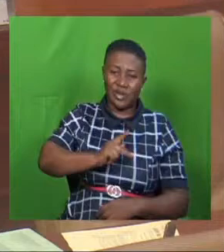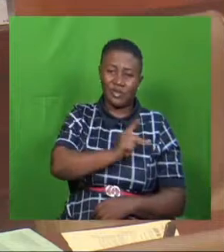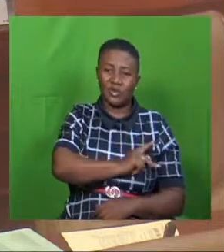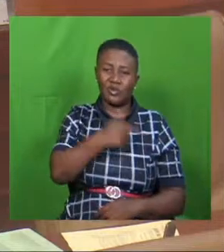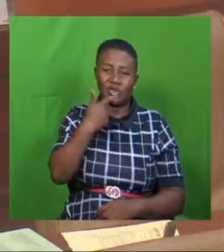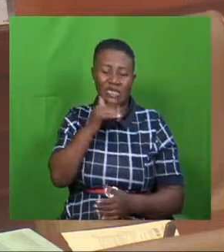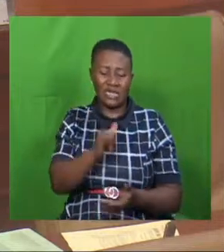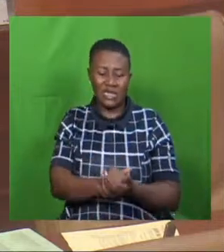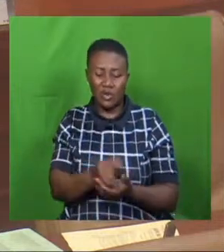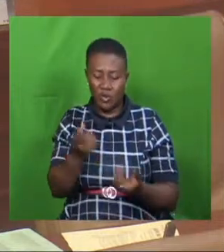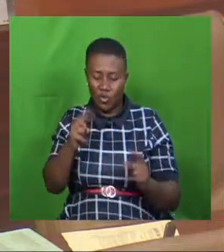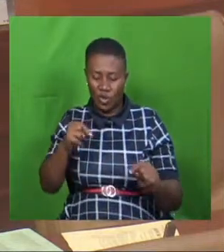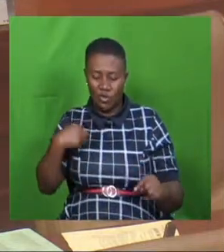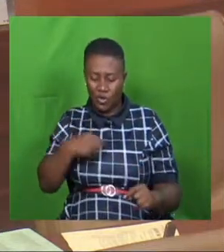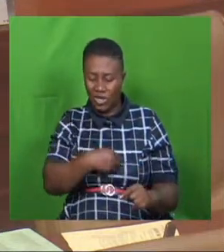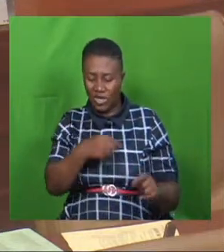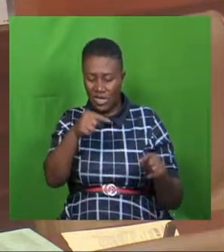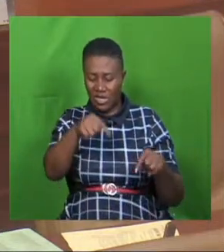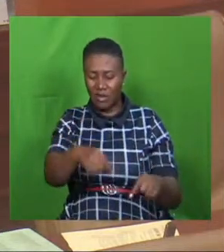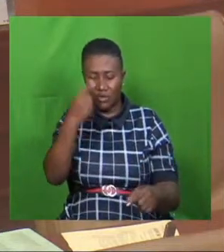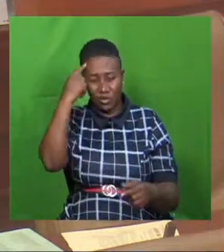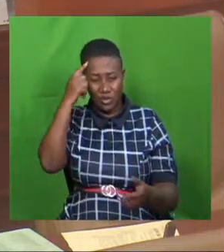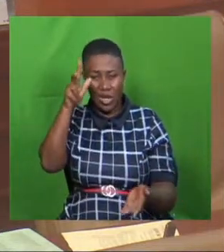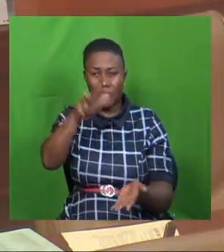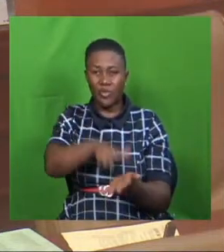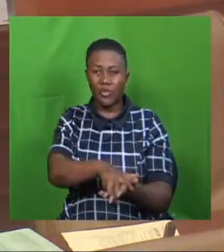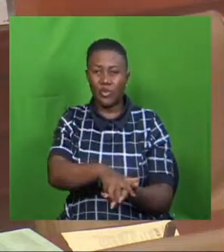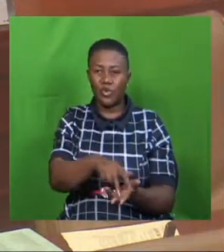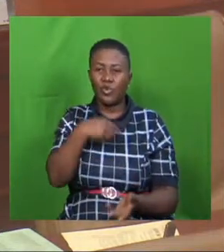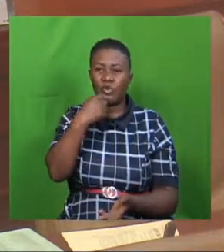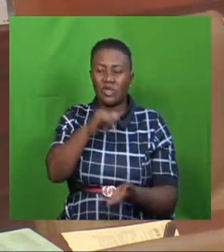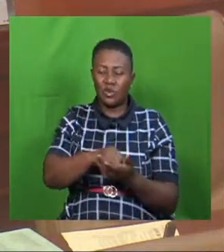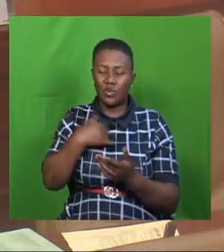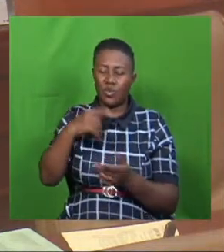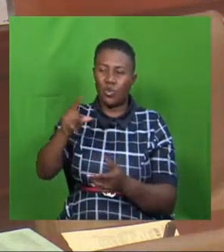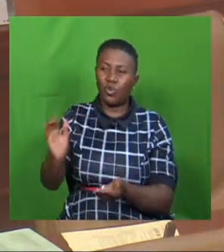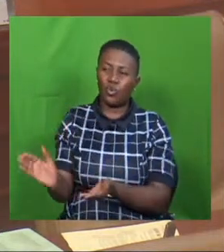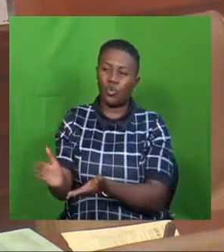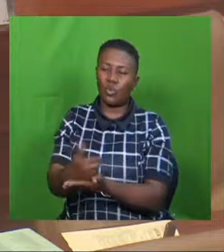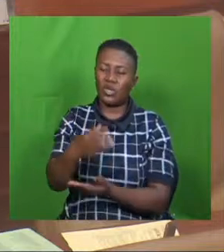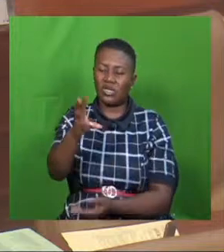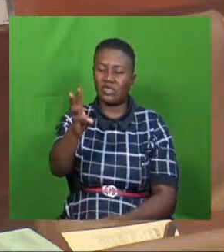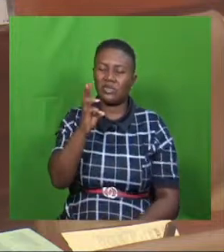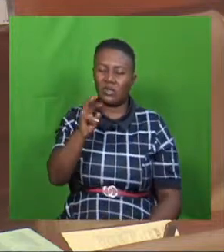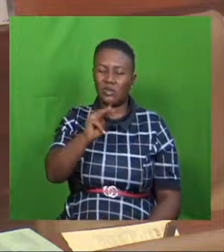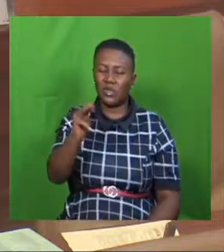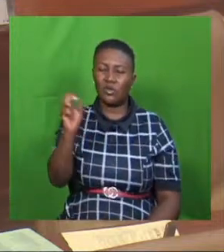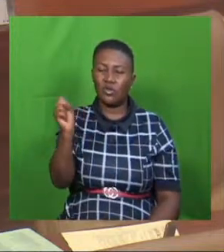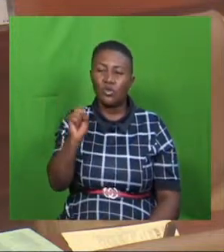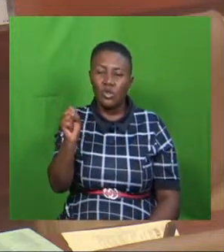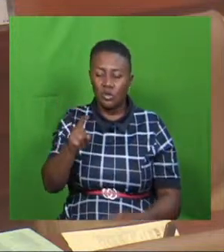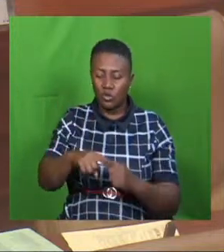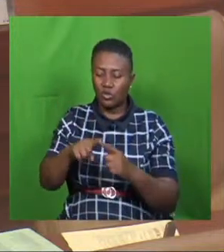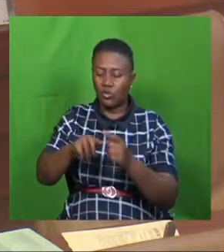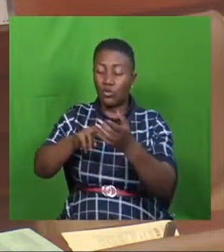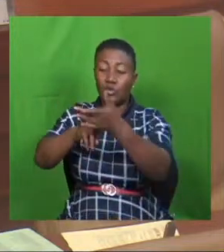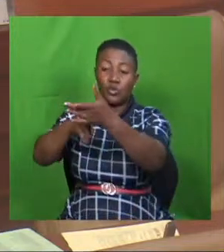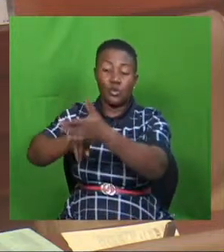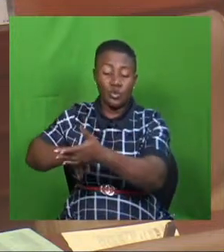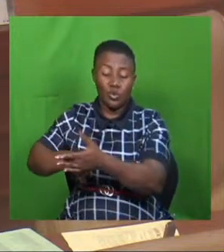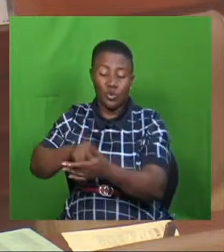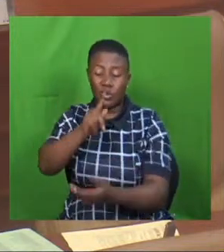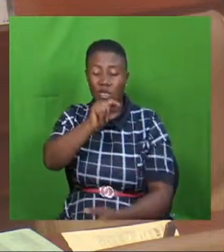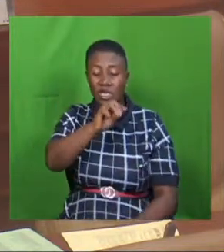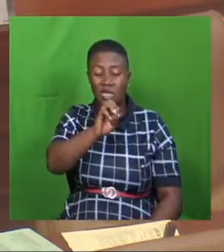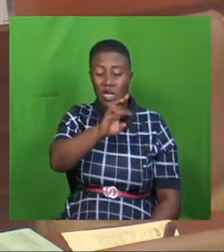ratify this, we told you that we were going to take $600 million to build a motorway. Because as far as we are concerned, you do not